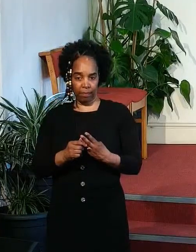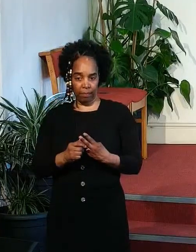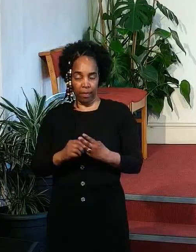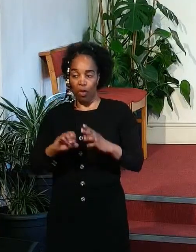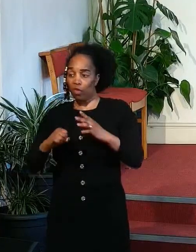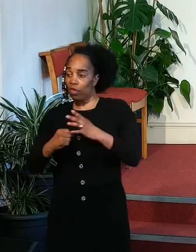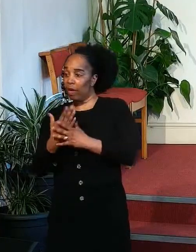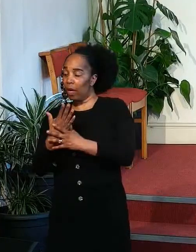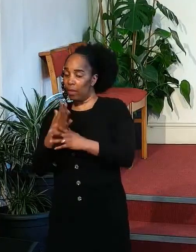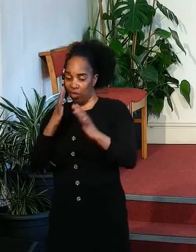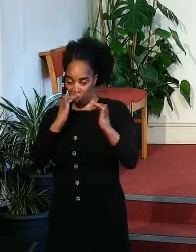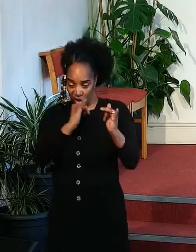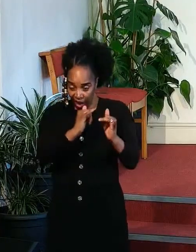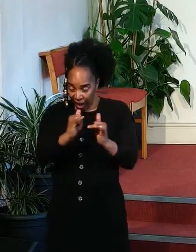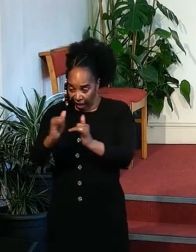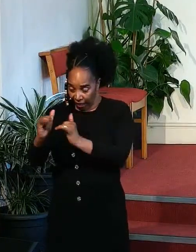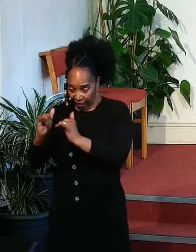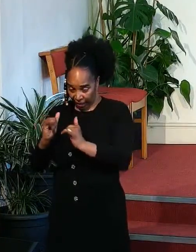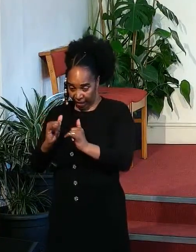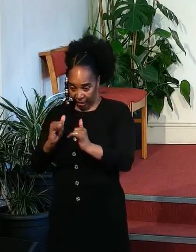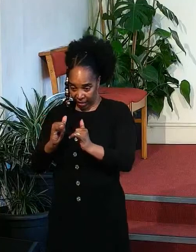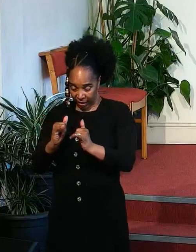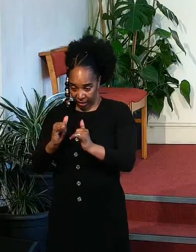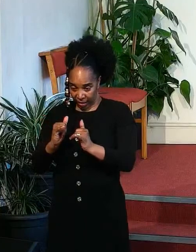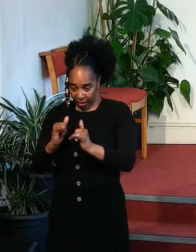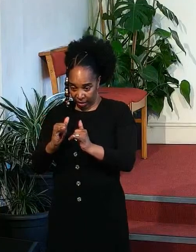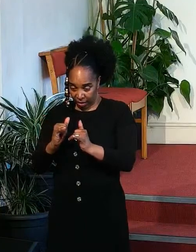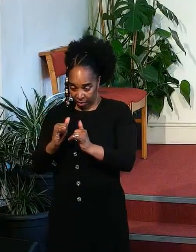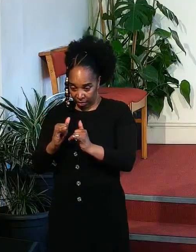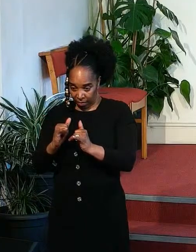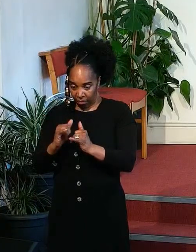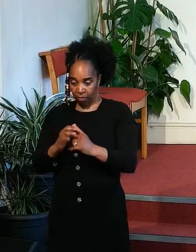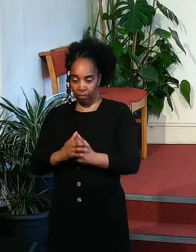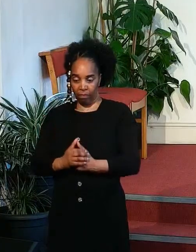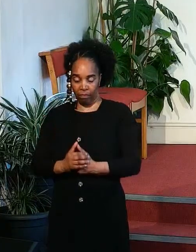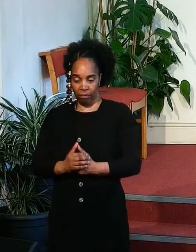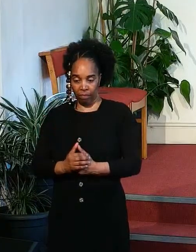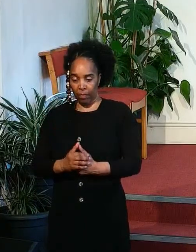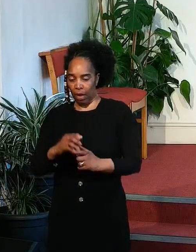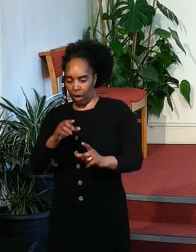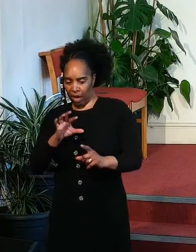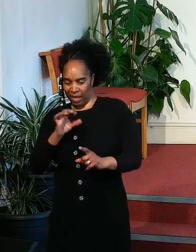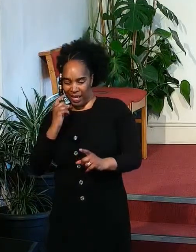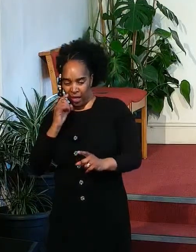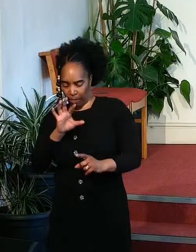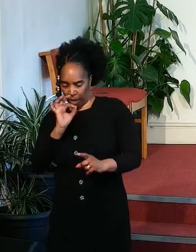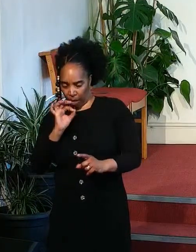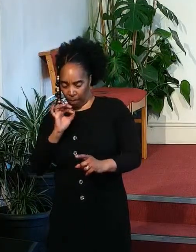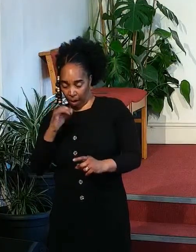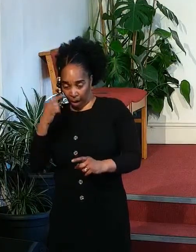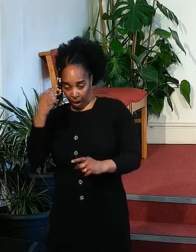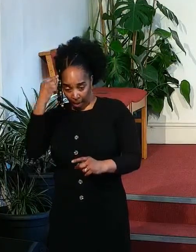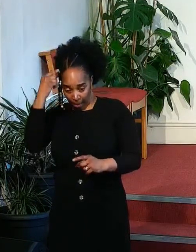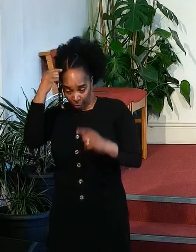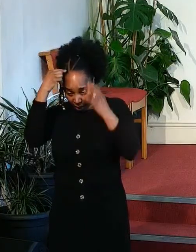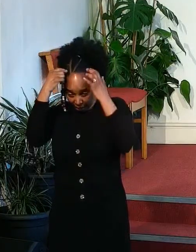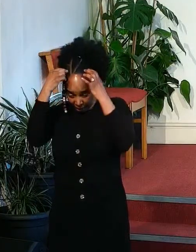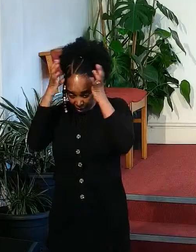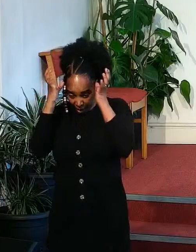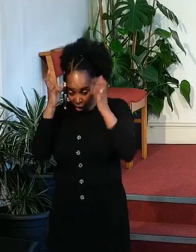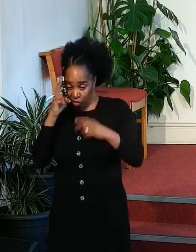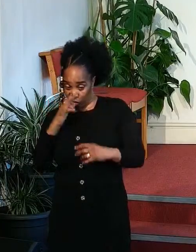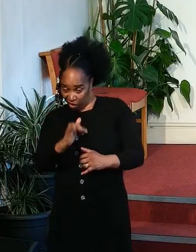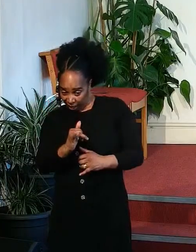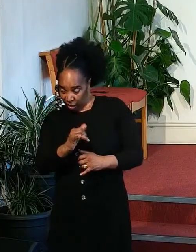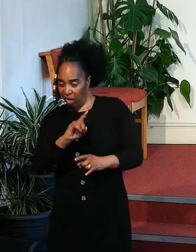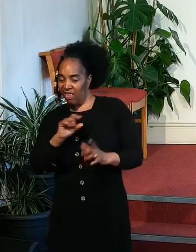are developmental checks. Now, we don't pick those up until we do those checks because you can't go into the brain at birth, although you may